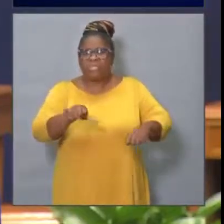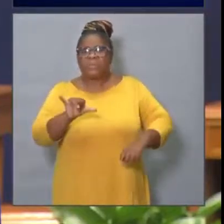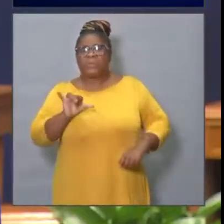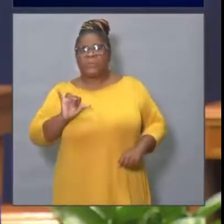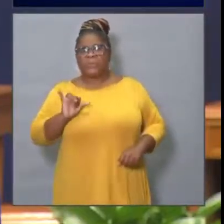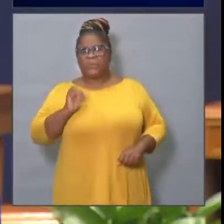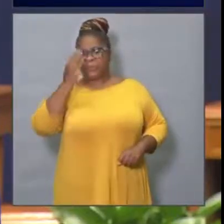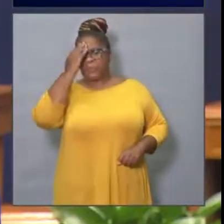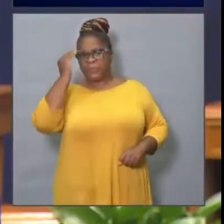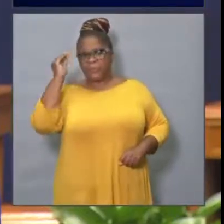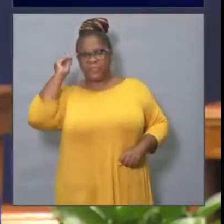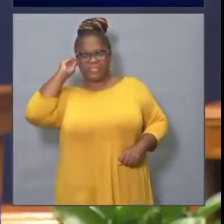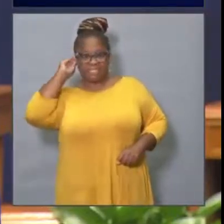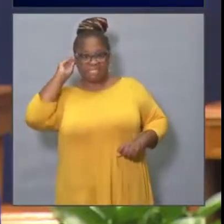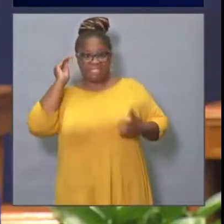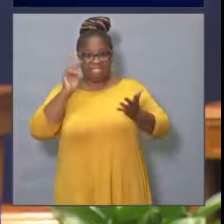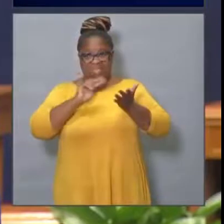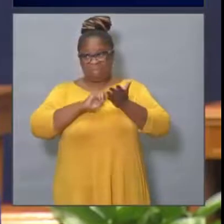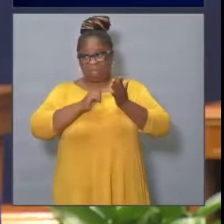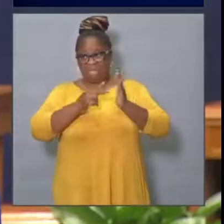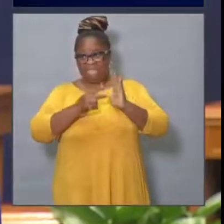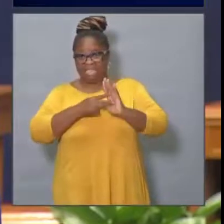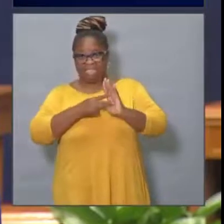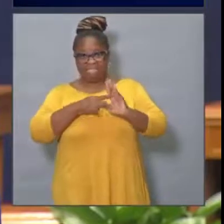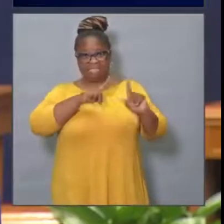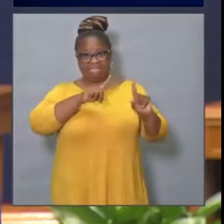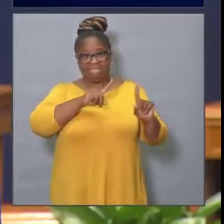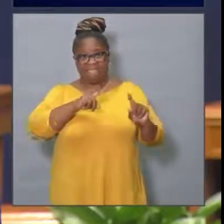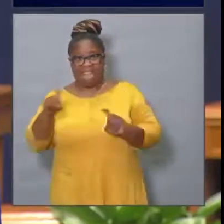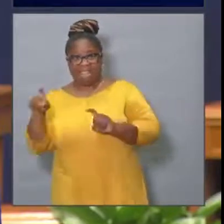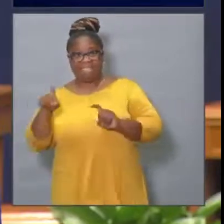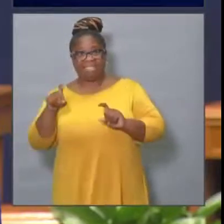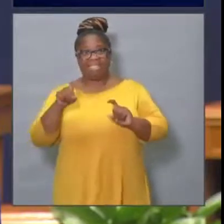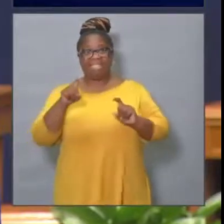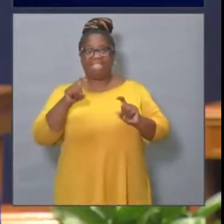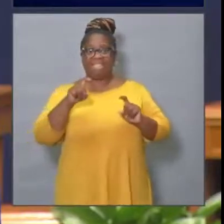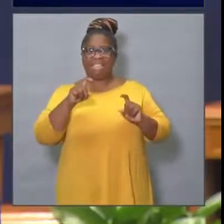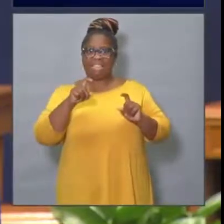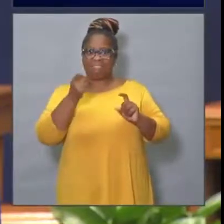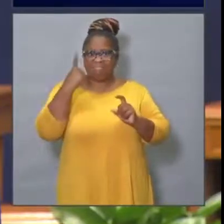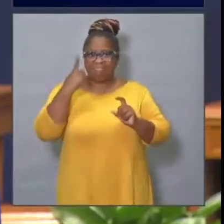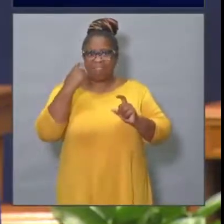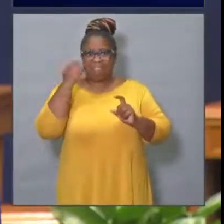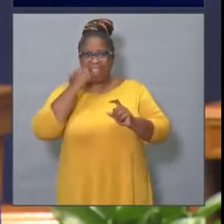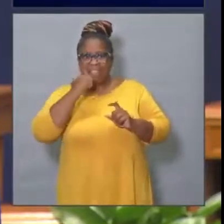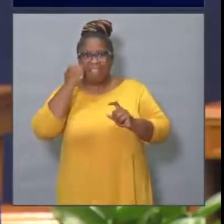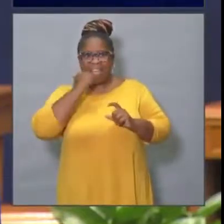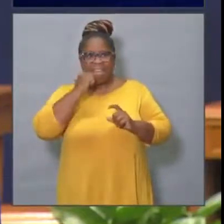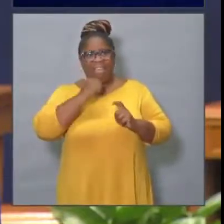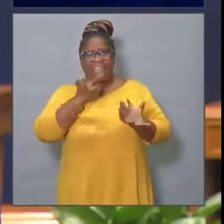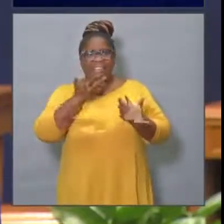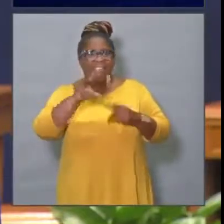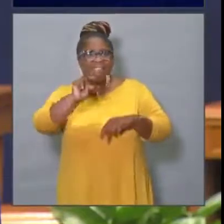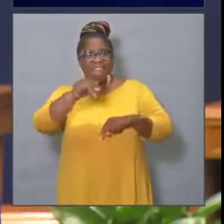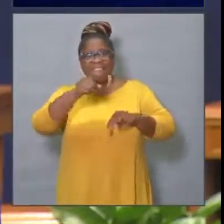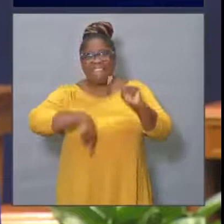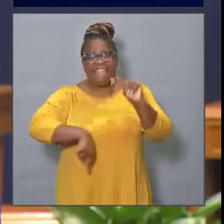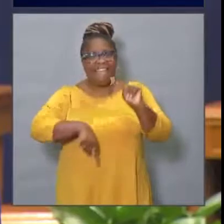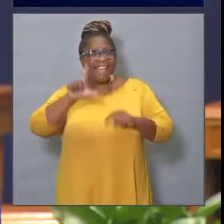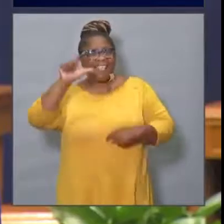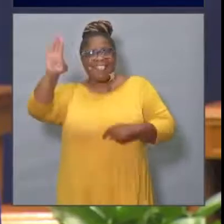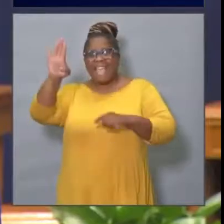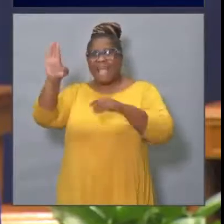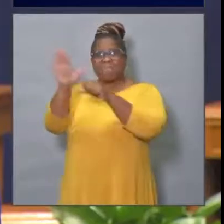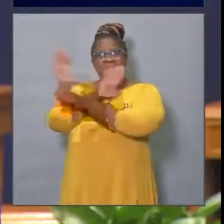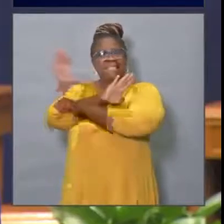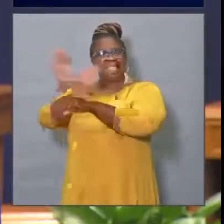account, is it's really not feasible or realistic for testing to be done given the status of laboratory capacity in the United States